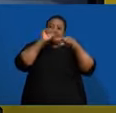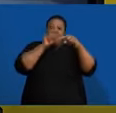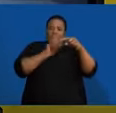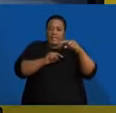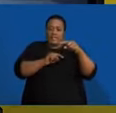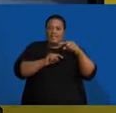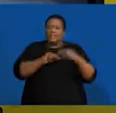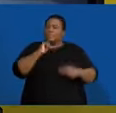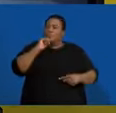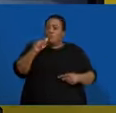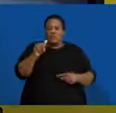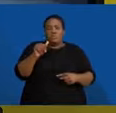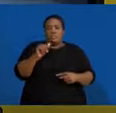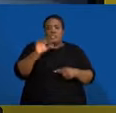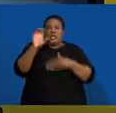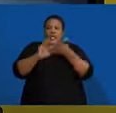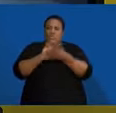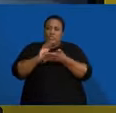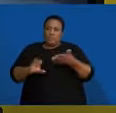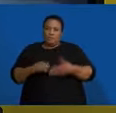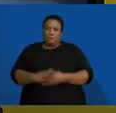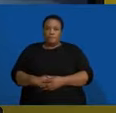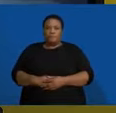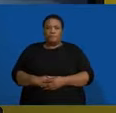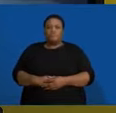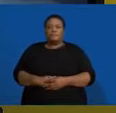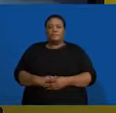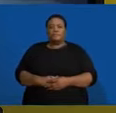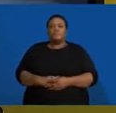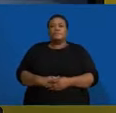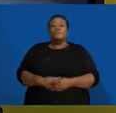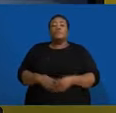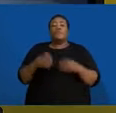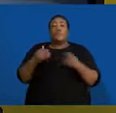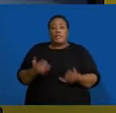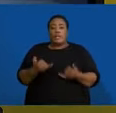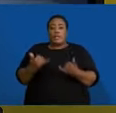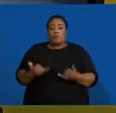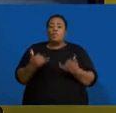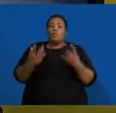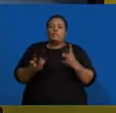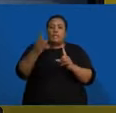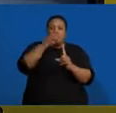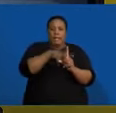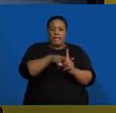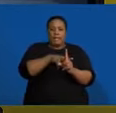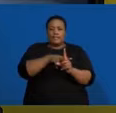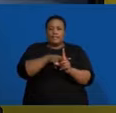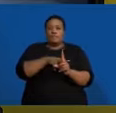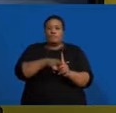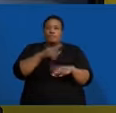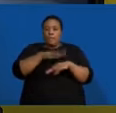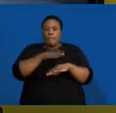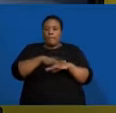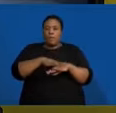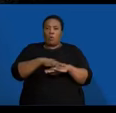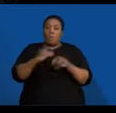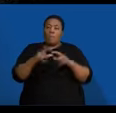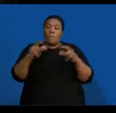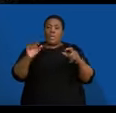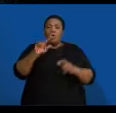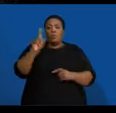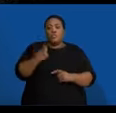not really cancel. Now, let's apply this into a more bigger question. So